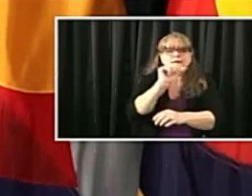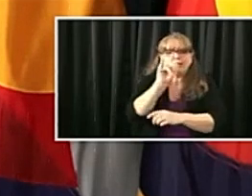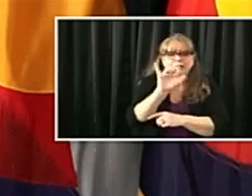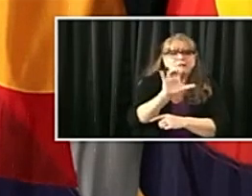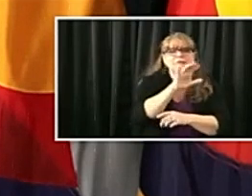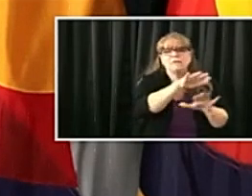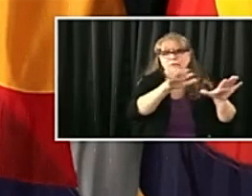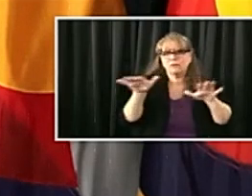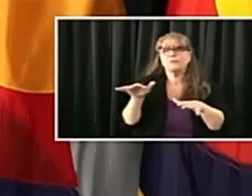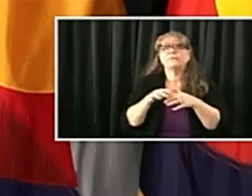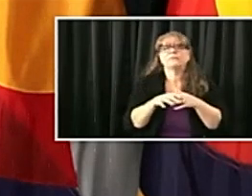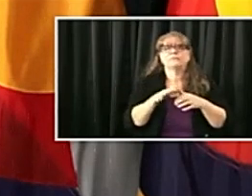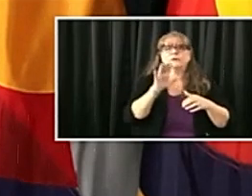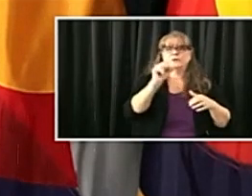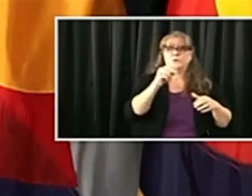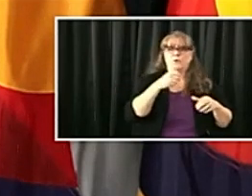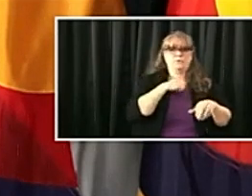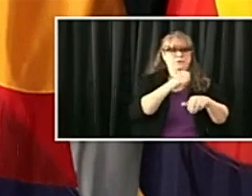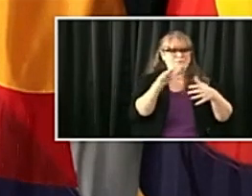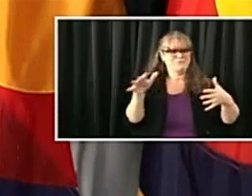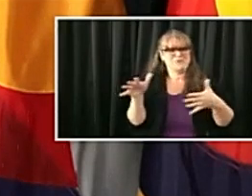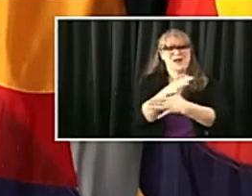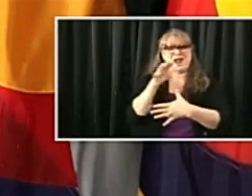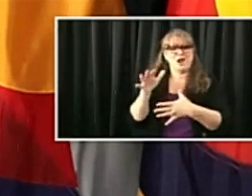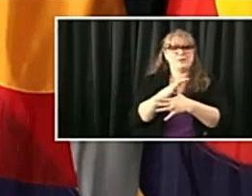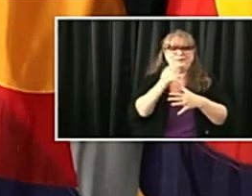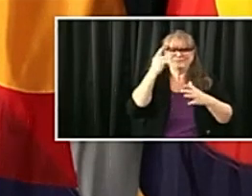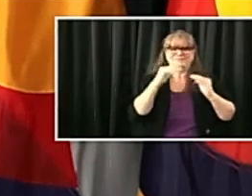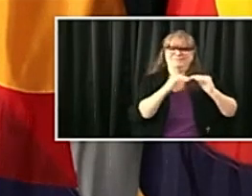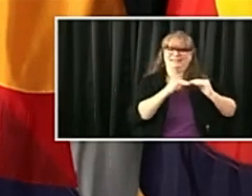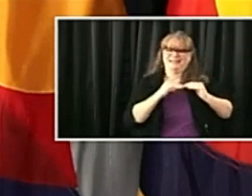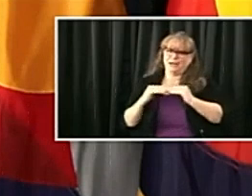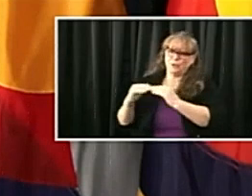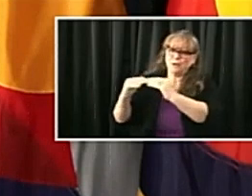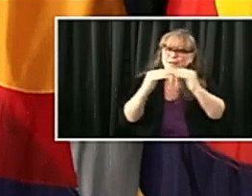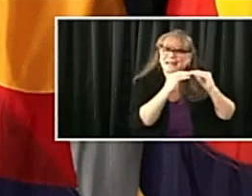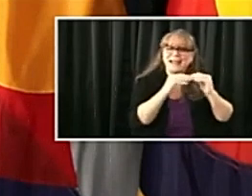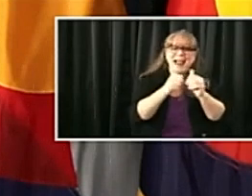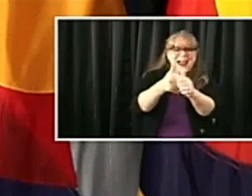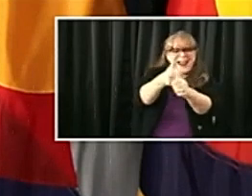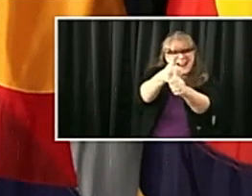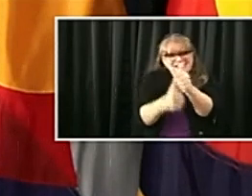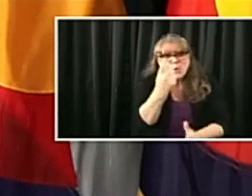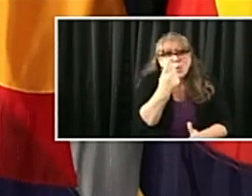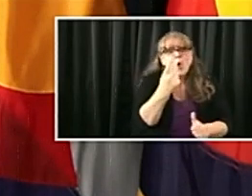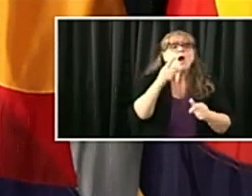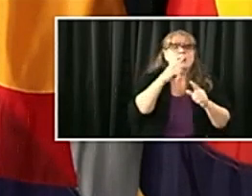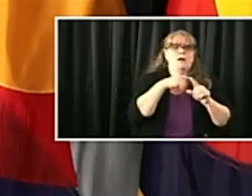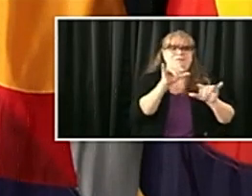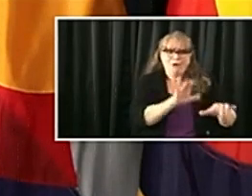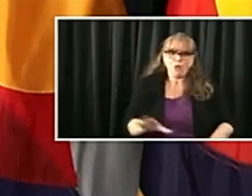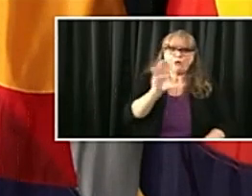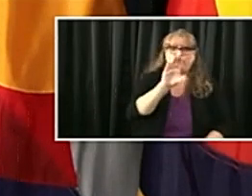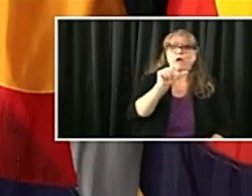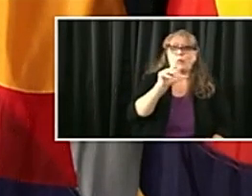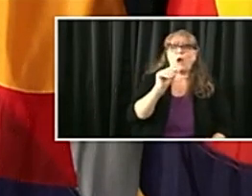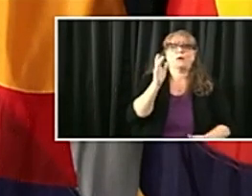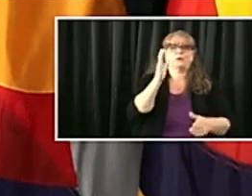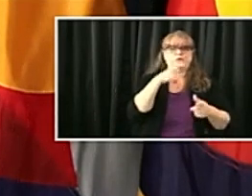addition to the work that major providers are doing to reach out to all Coloradans, like the mass vaccination events. We're partnering with community